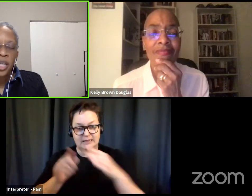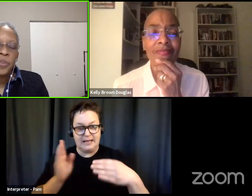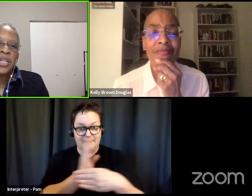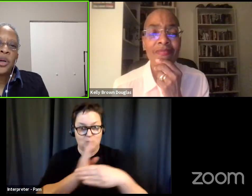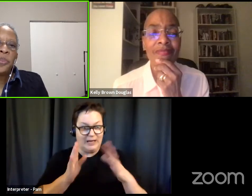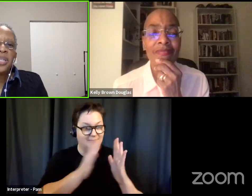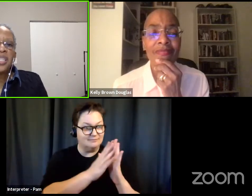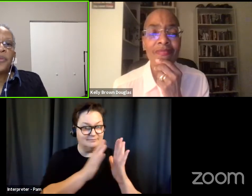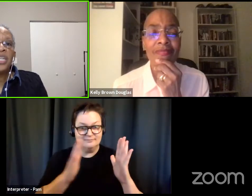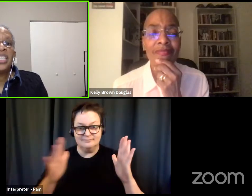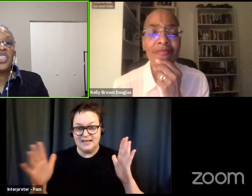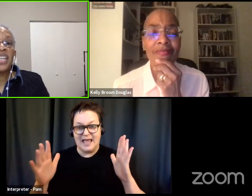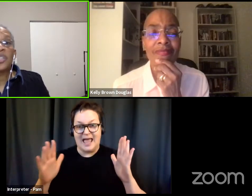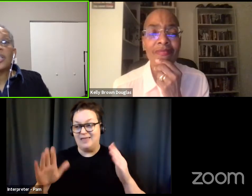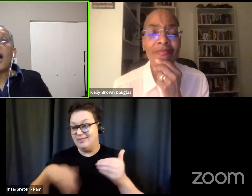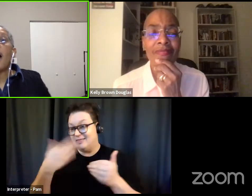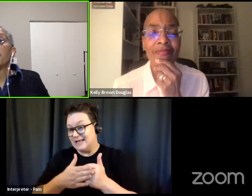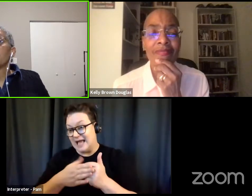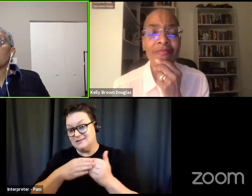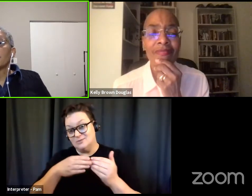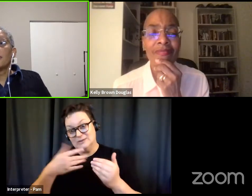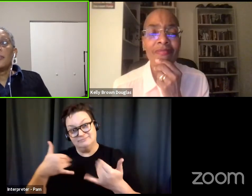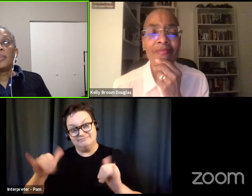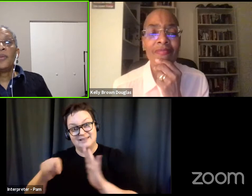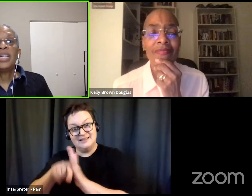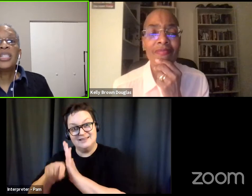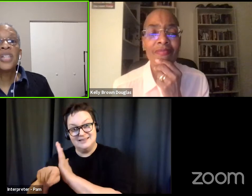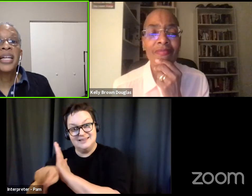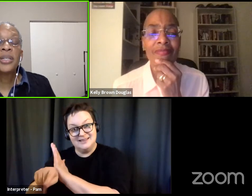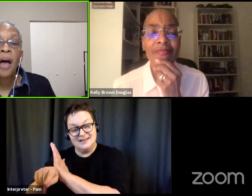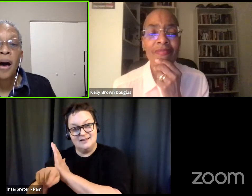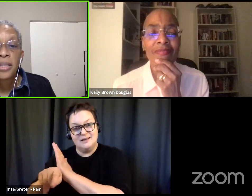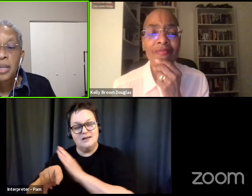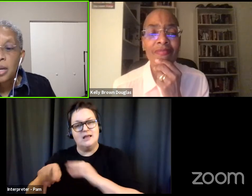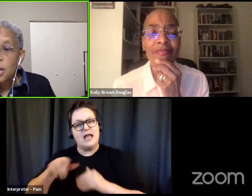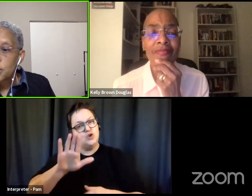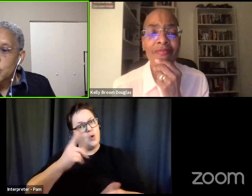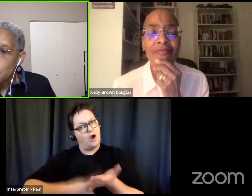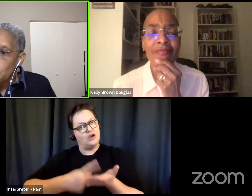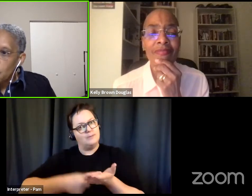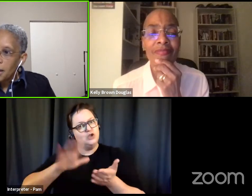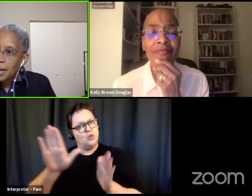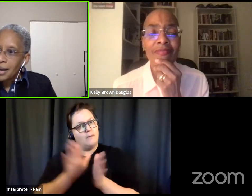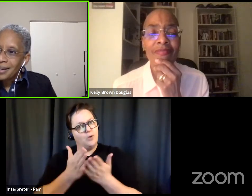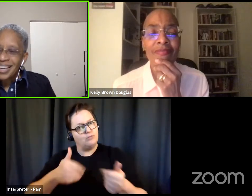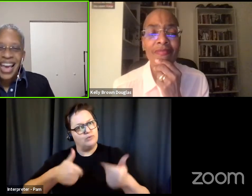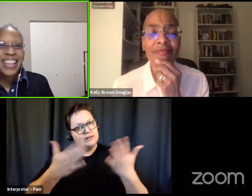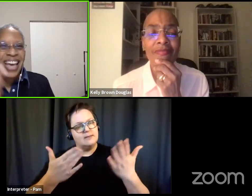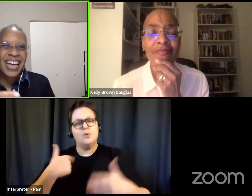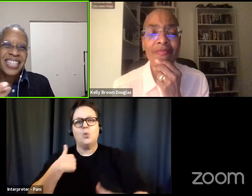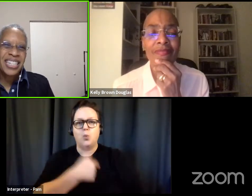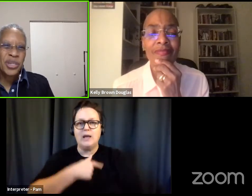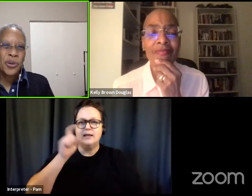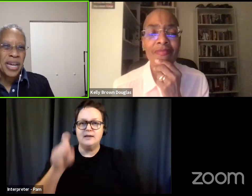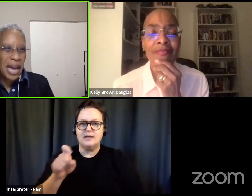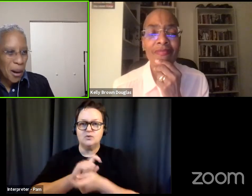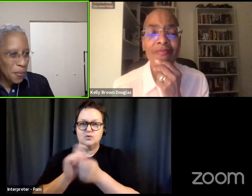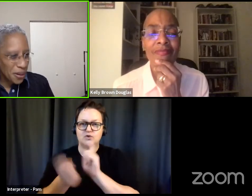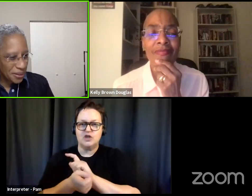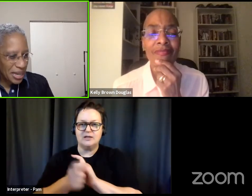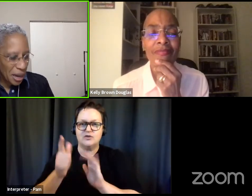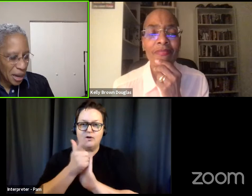Your argument in your book is that we need to change the law. We need to change laws. So can the Exodus